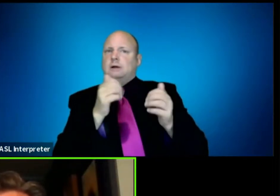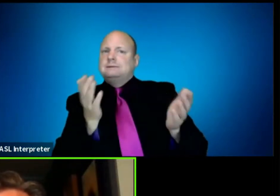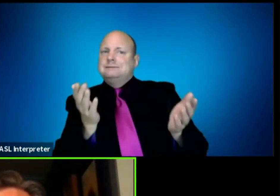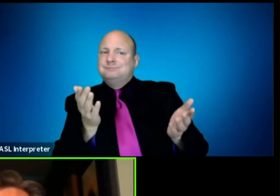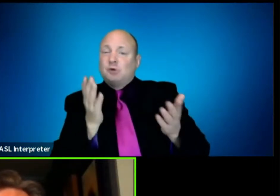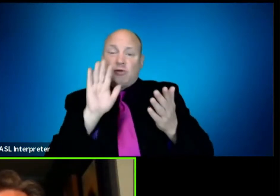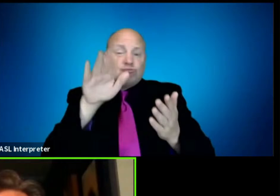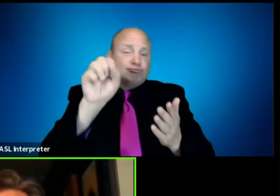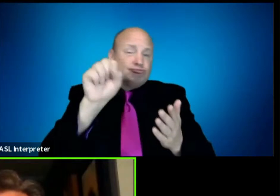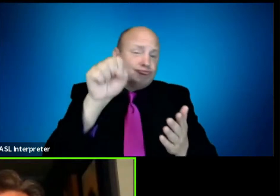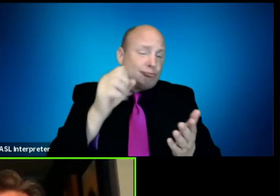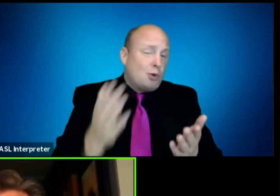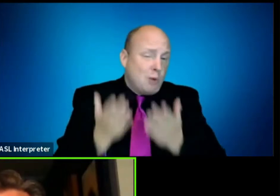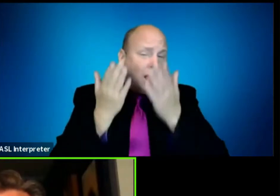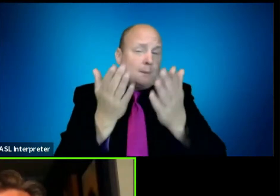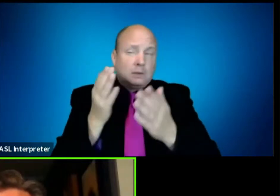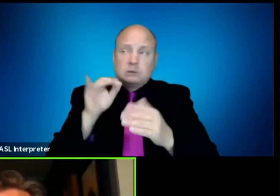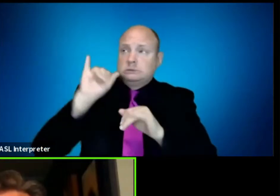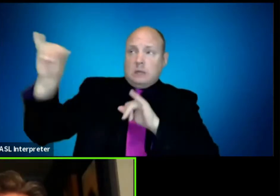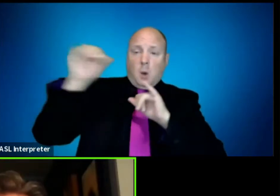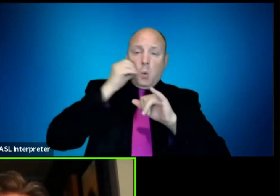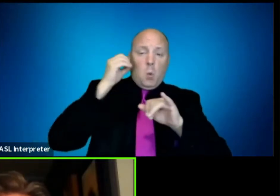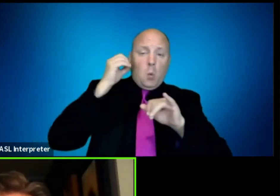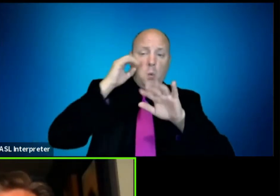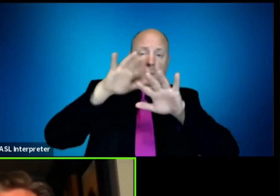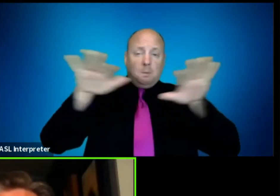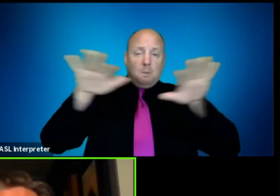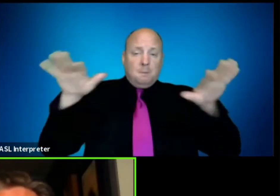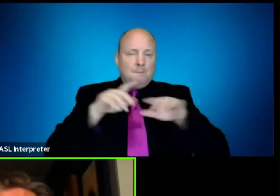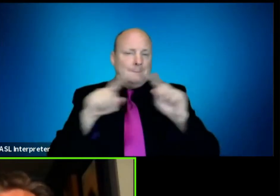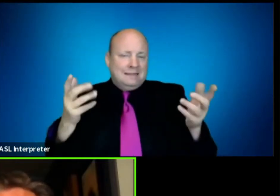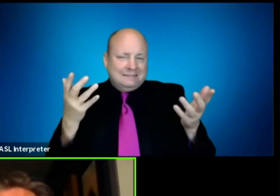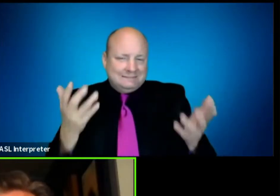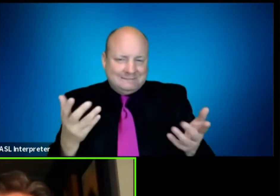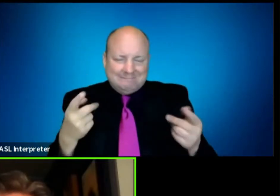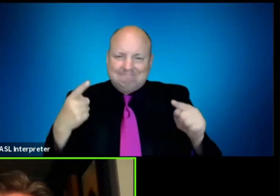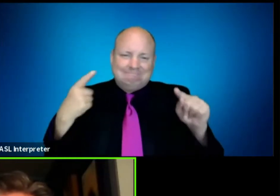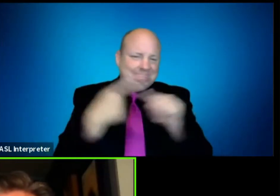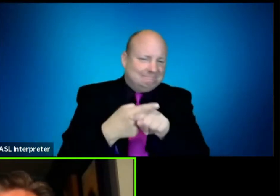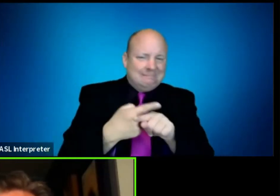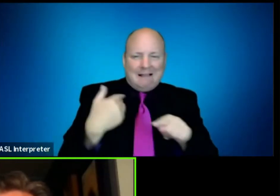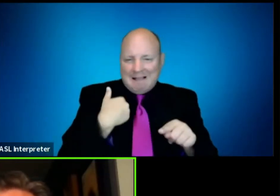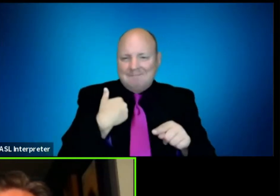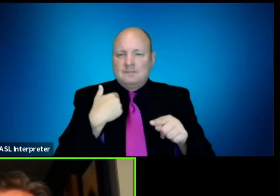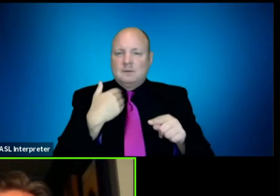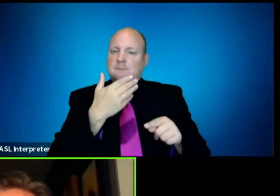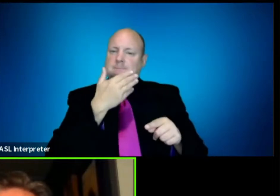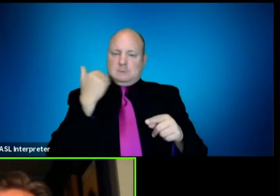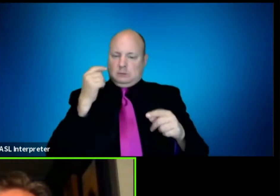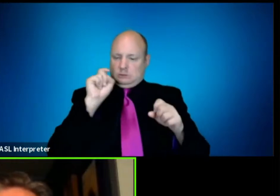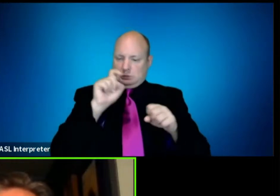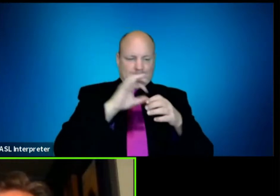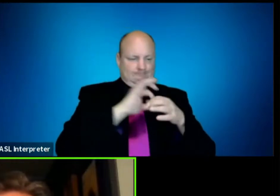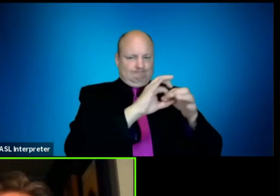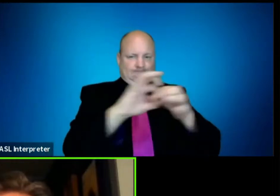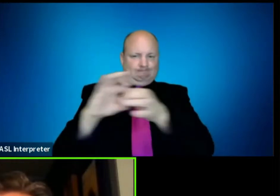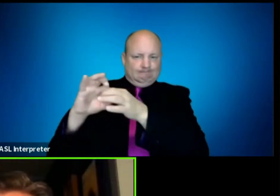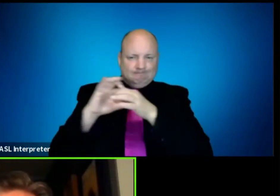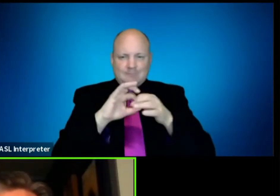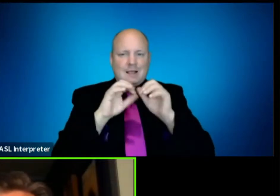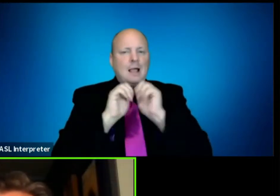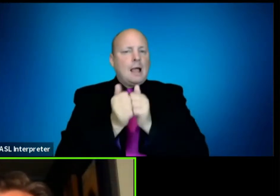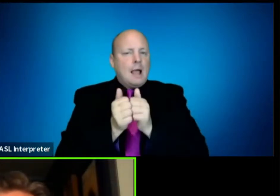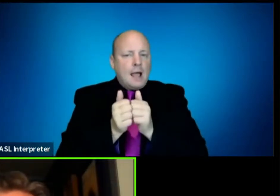disruptive. But if we can all work together to get case rates down, we can get through this hump, get students more consistently back into